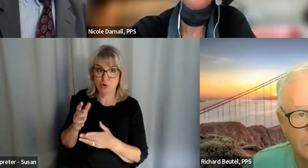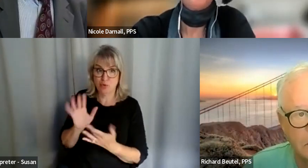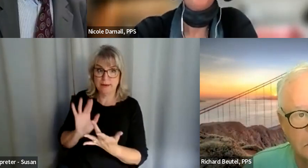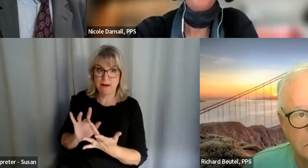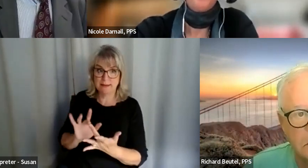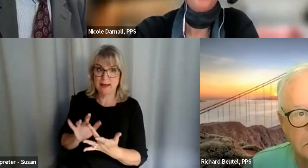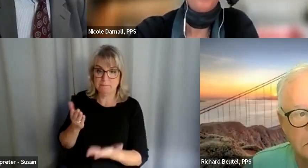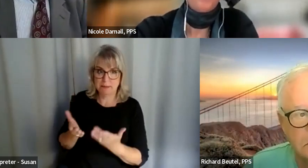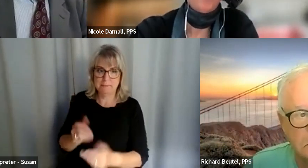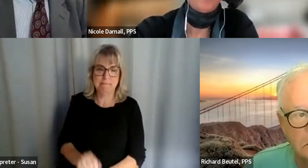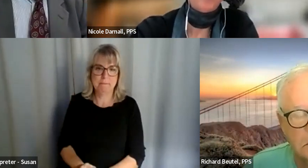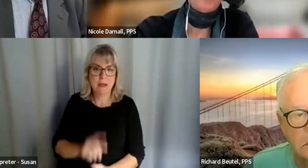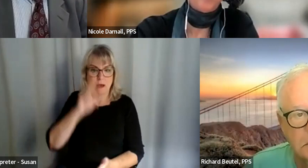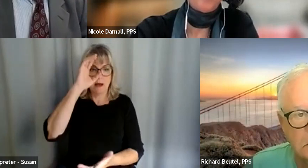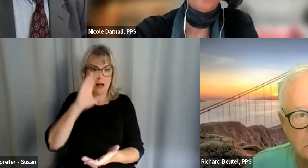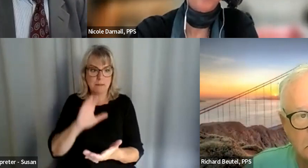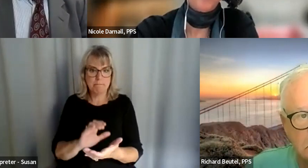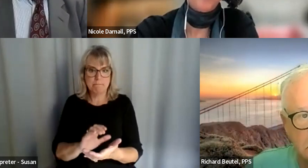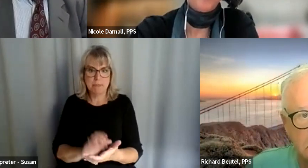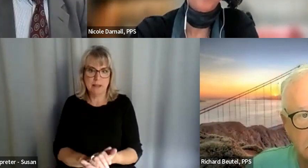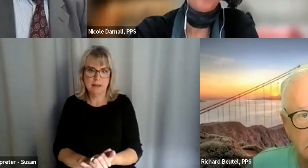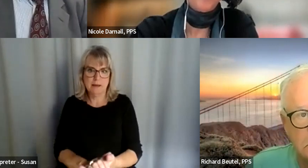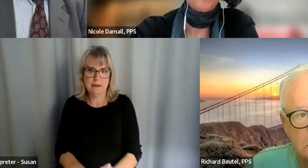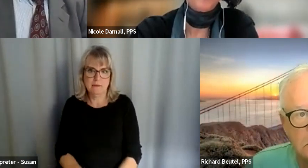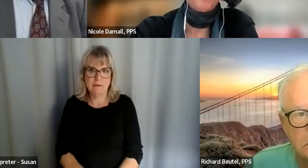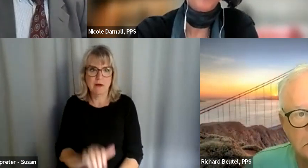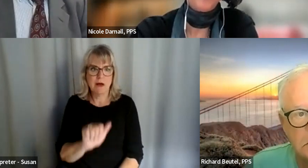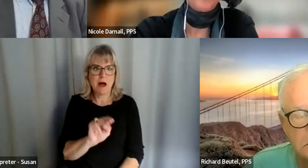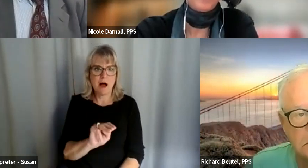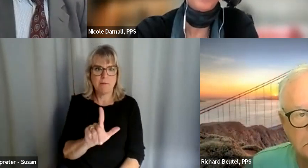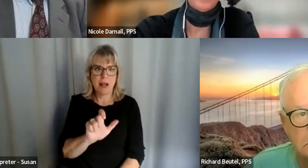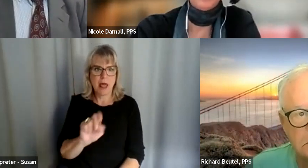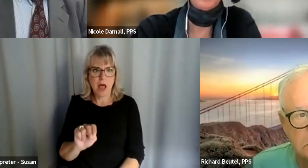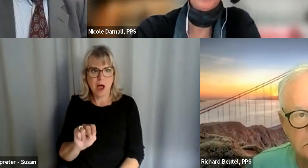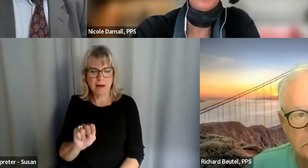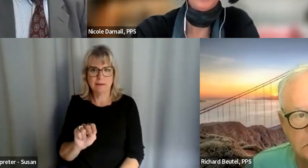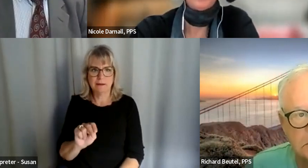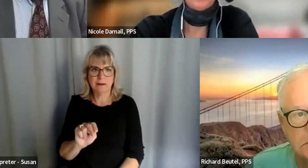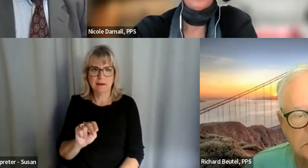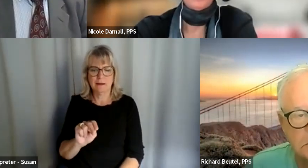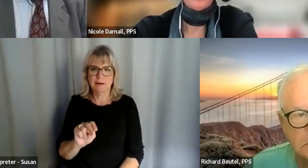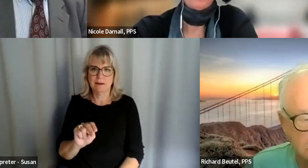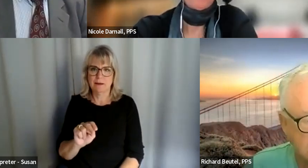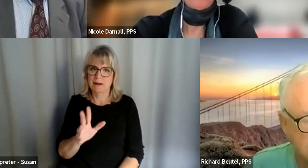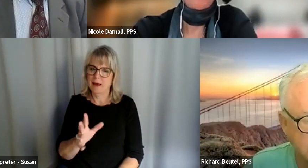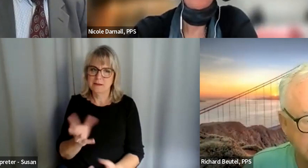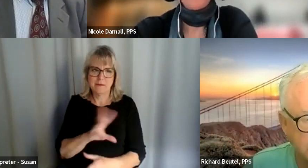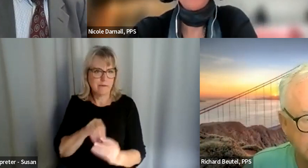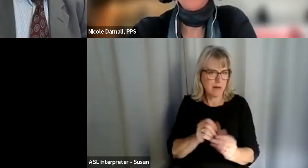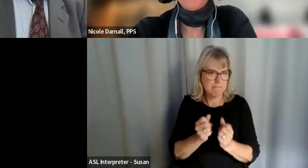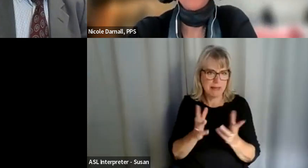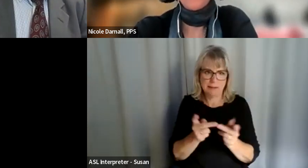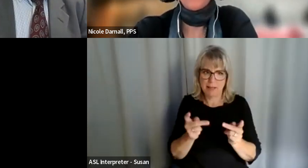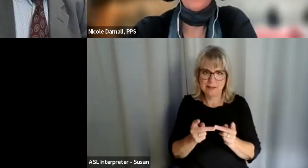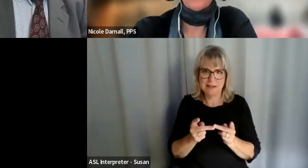I believe Amlan, who's also spread thin and all over the place, but I'm humor me for the